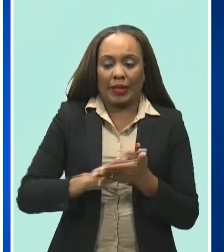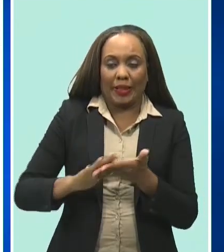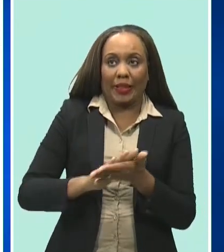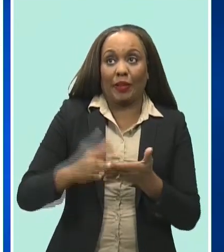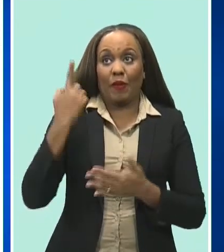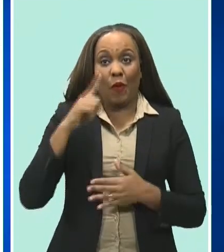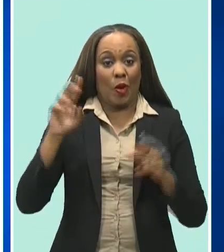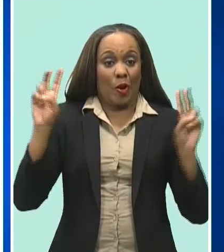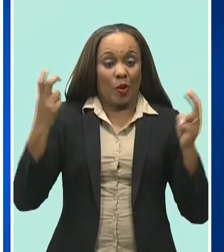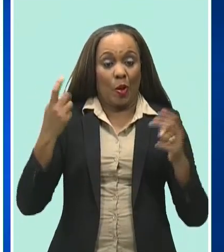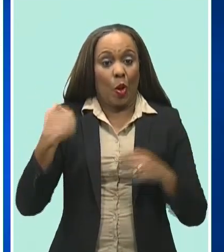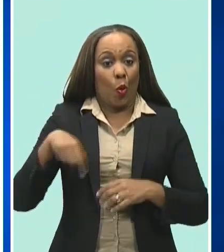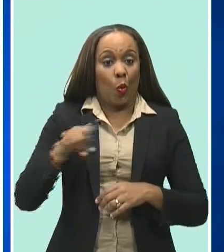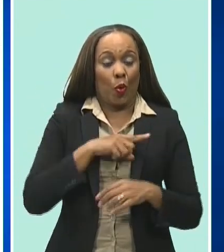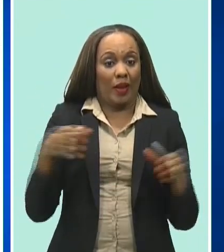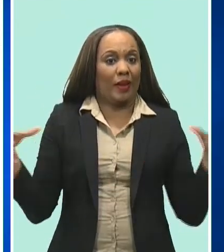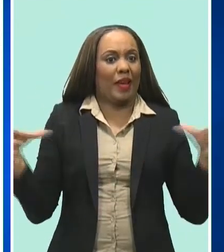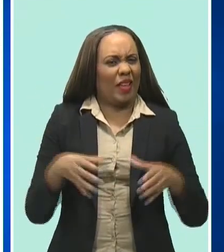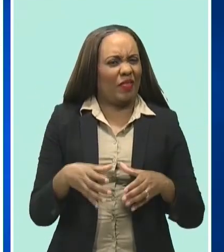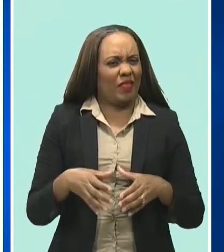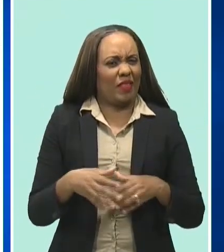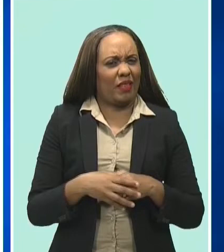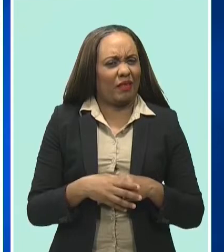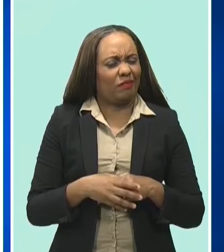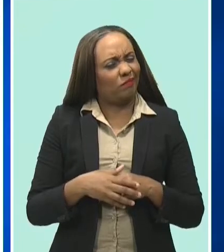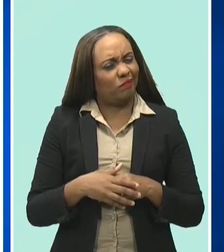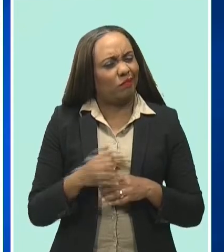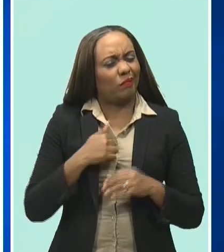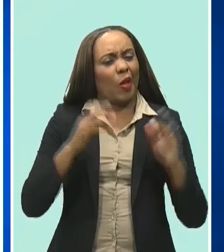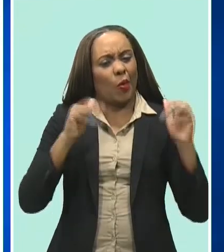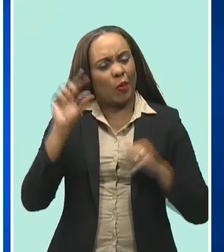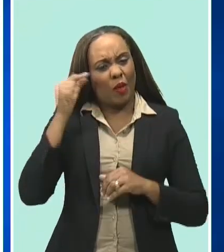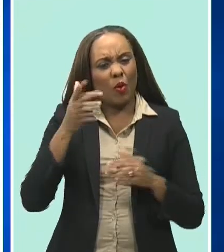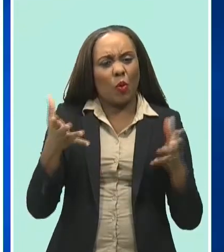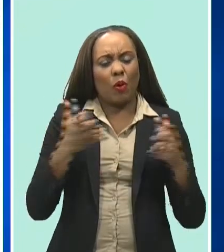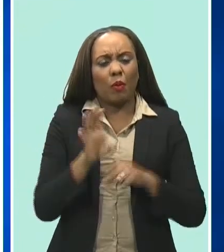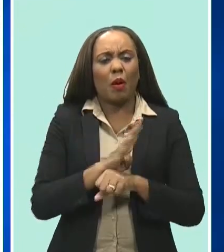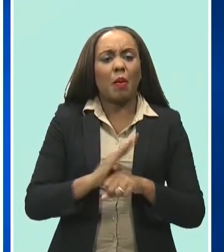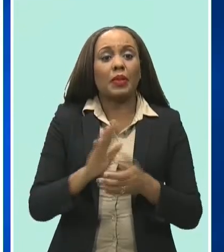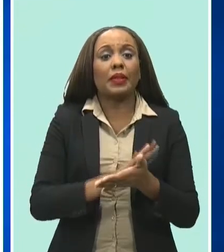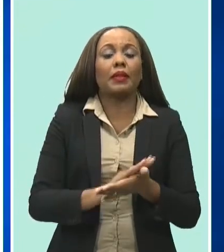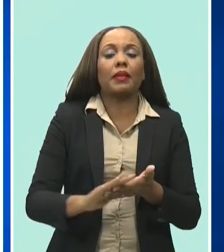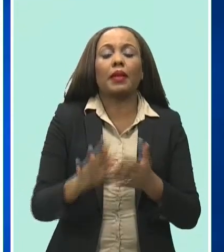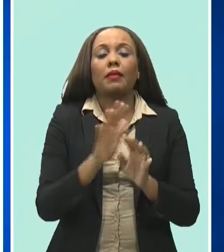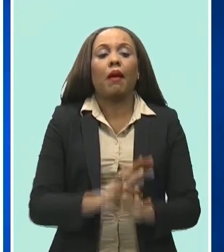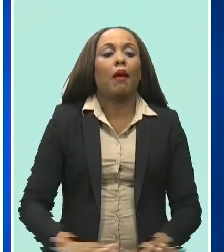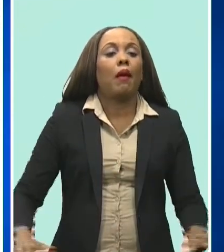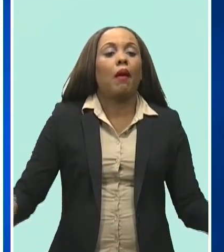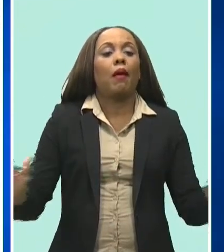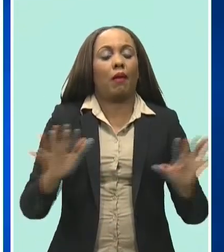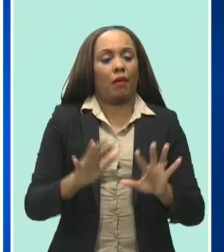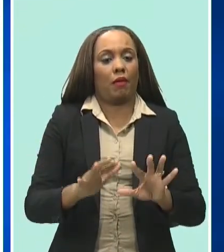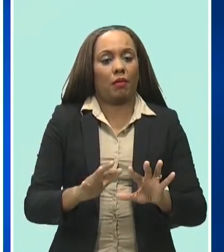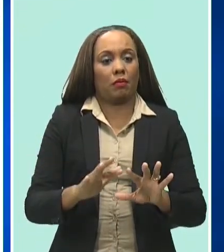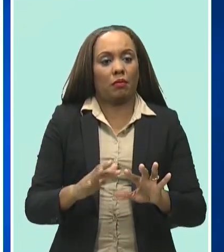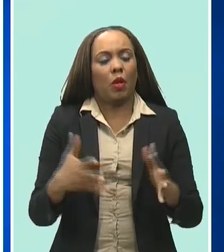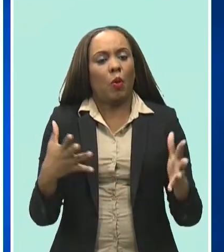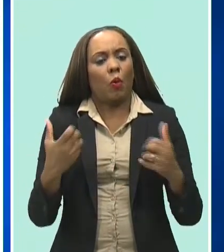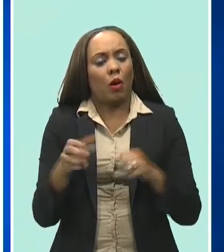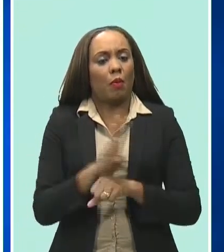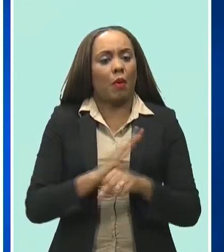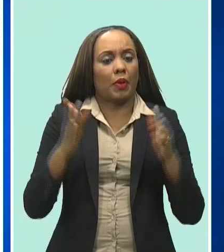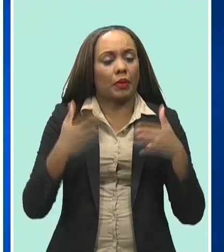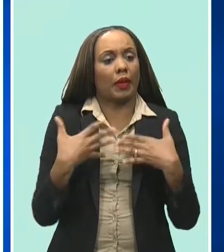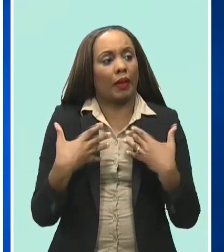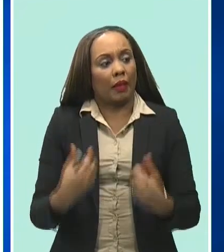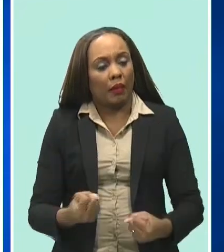that government is motivated by the view that we need to have a clean environment in the interest of the health of our own people, in the